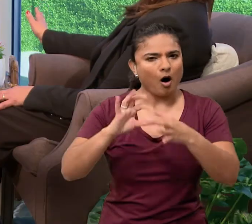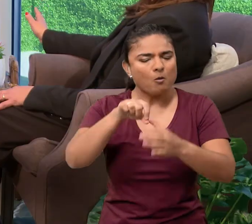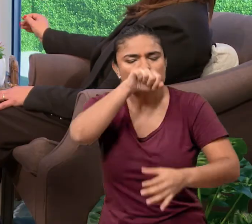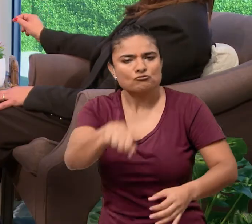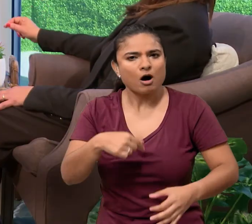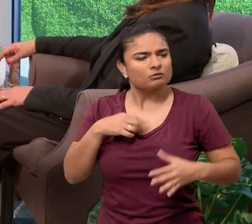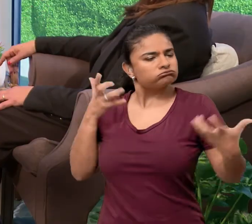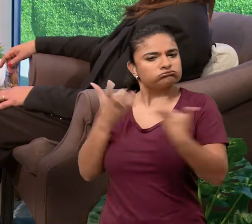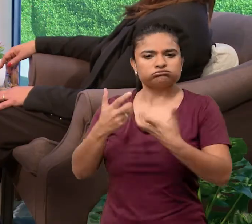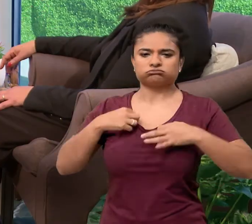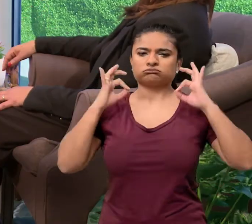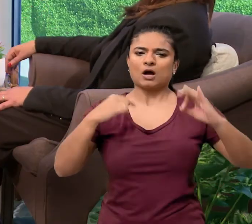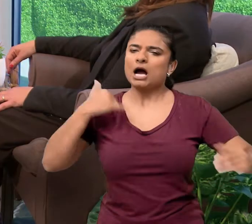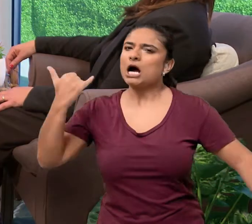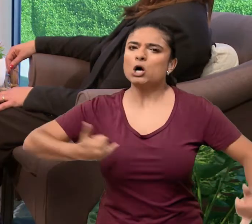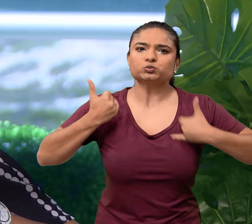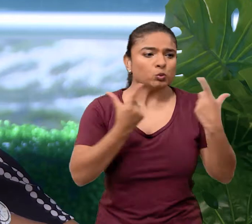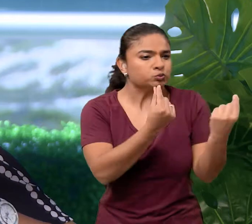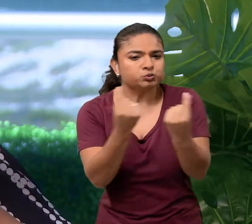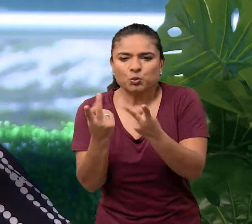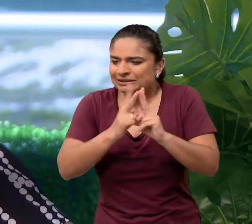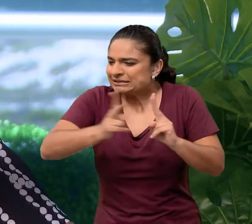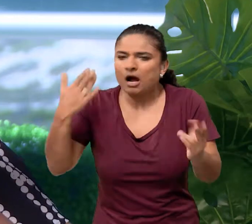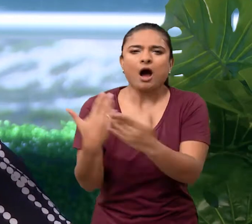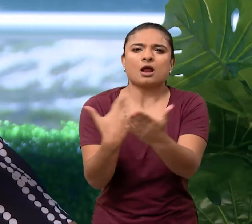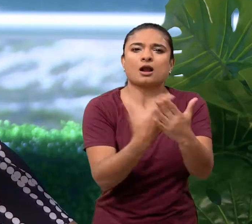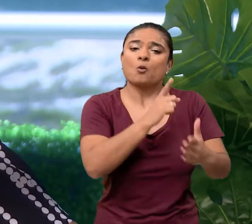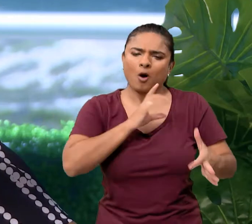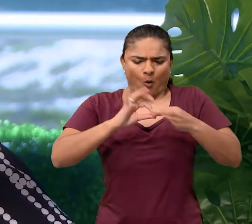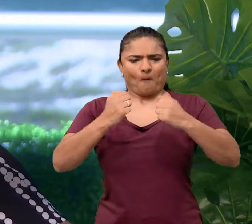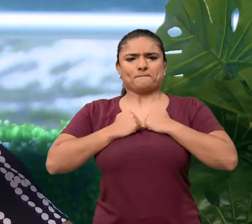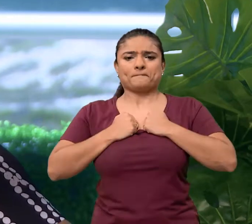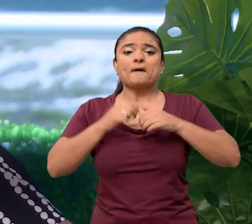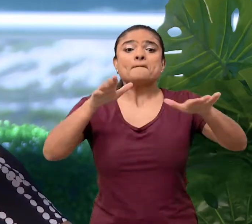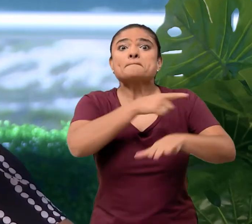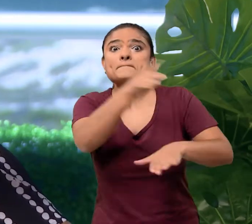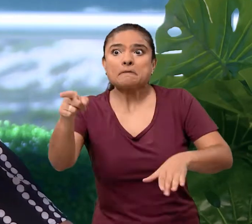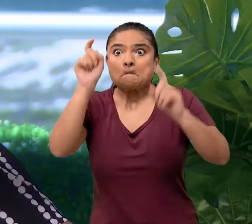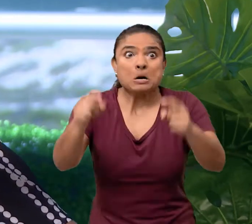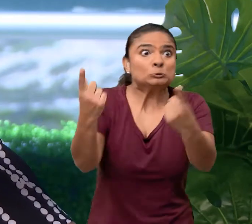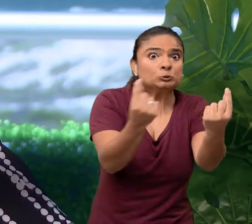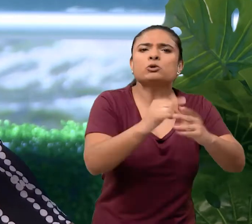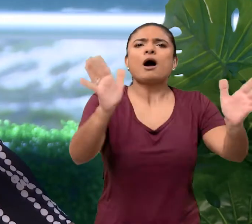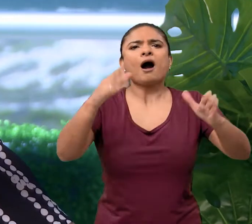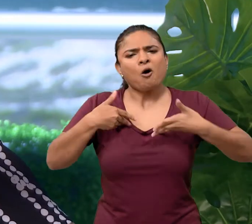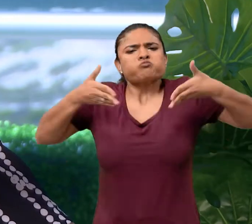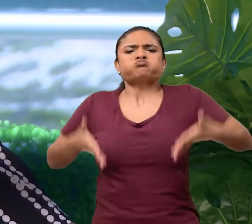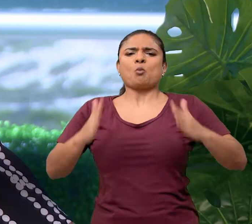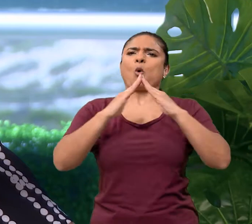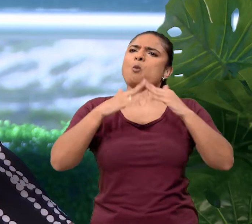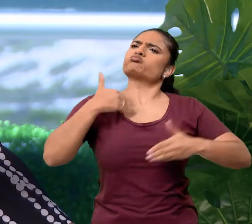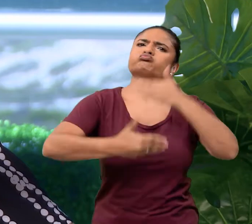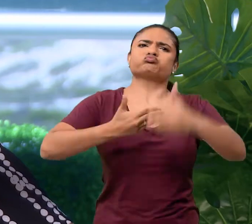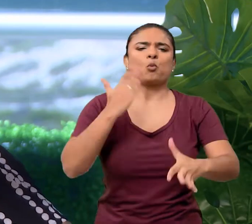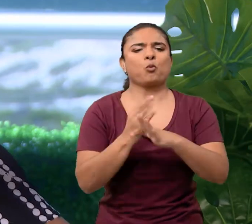can tell you, to work from home. I generally work from home, but a lot of things and functions that needs to be done with, no one is expecting you now to go,